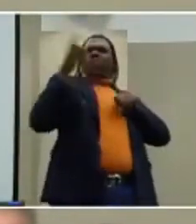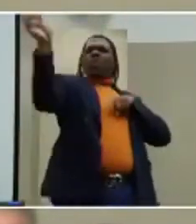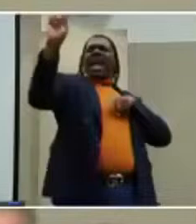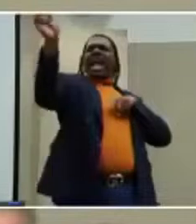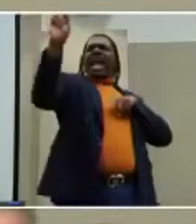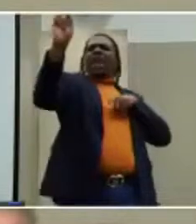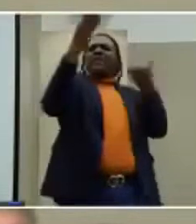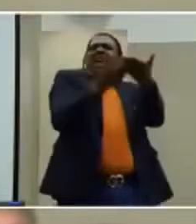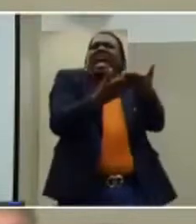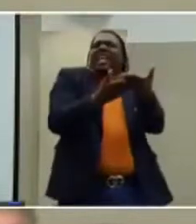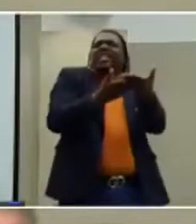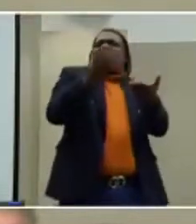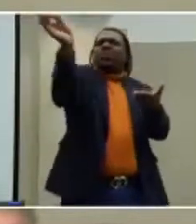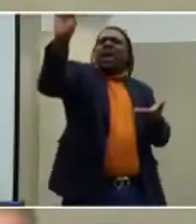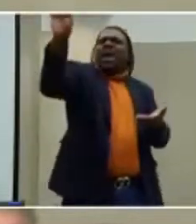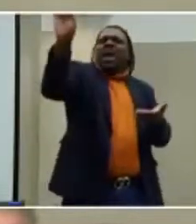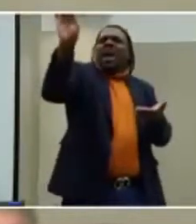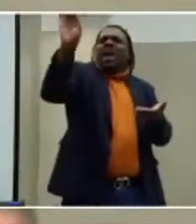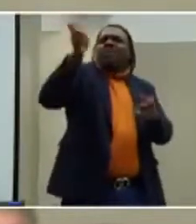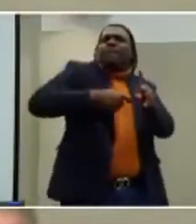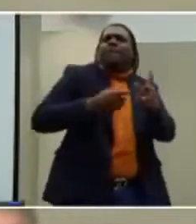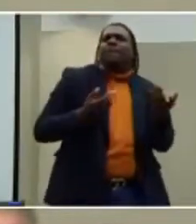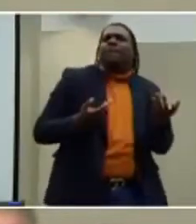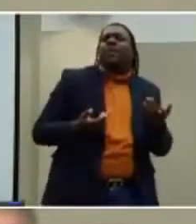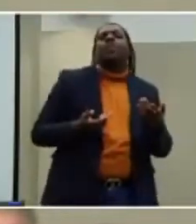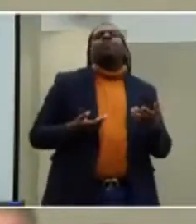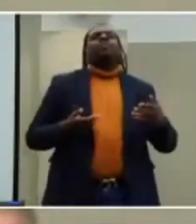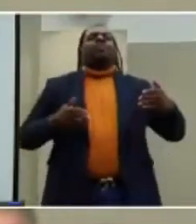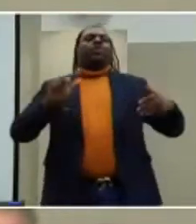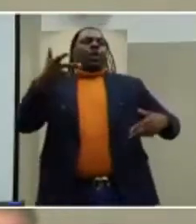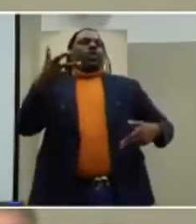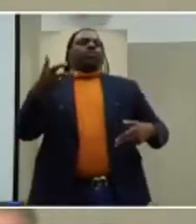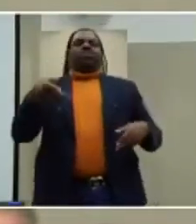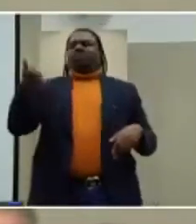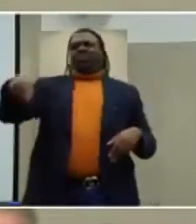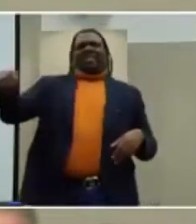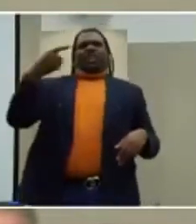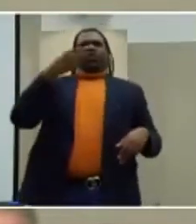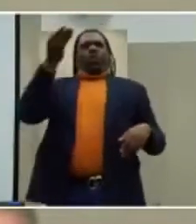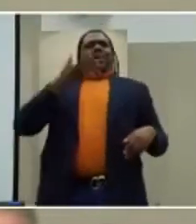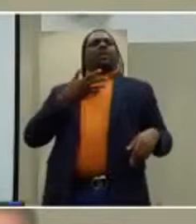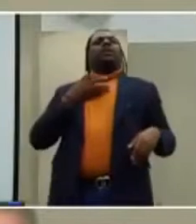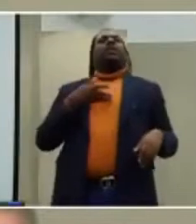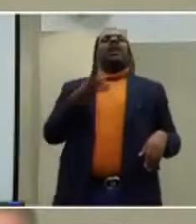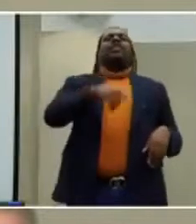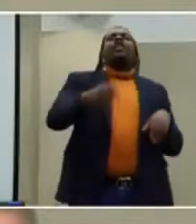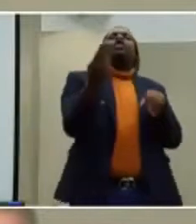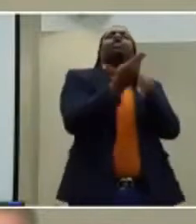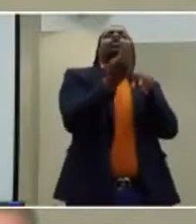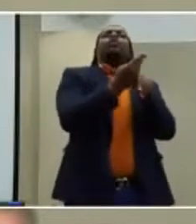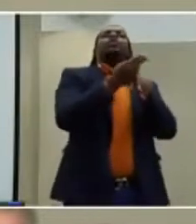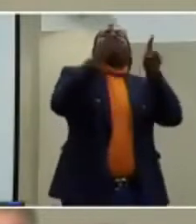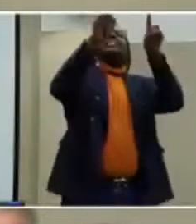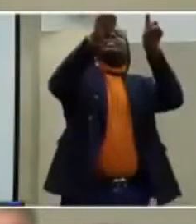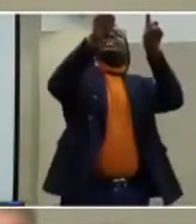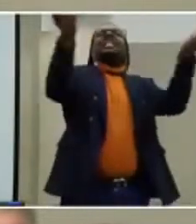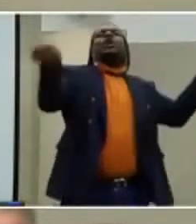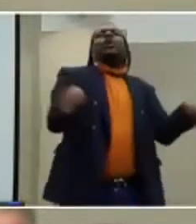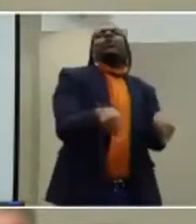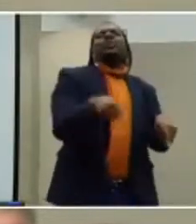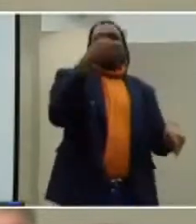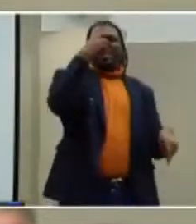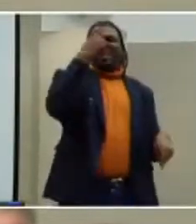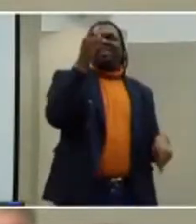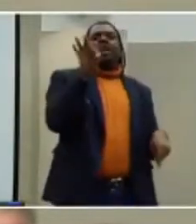quote-unquote facts that they were giving me. But finally, the third thing they said is that they were using those signals because